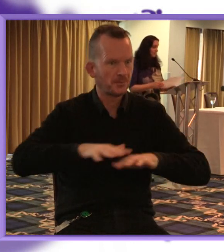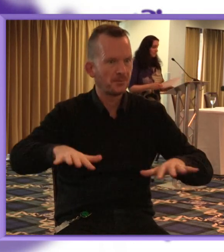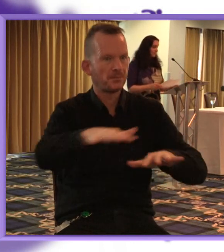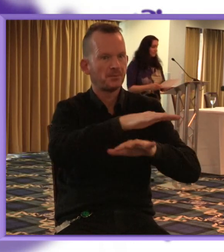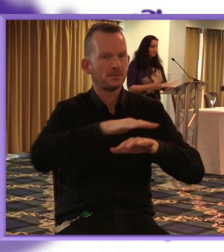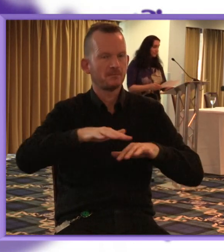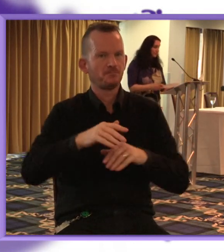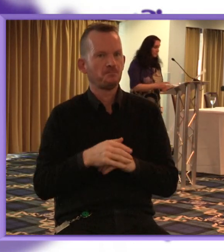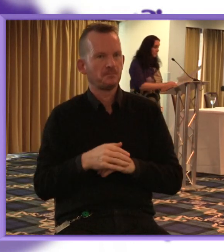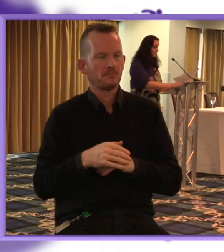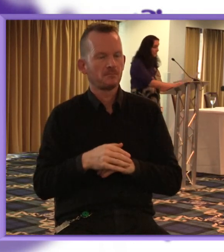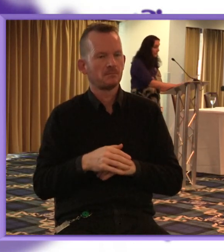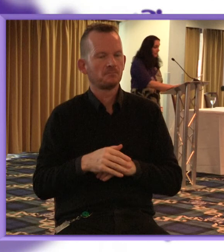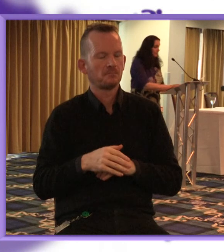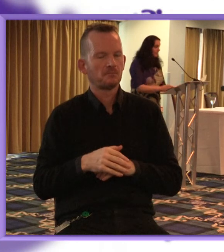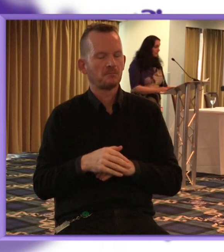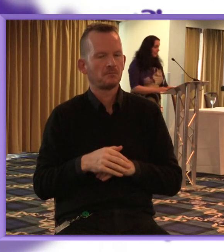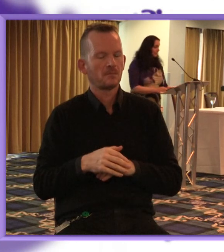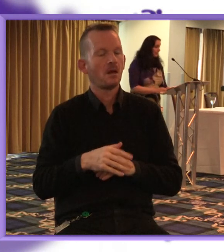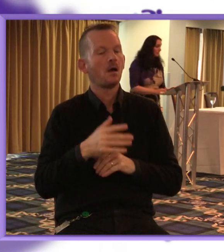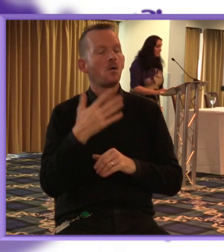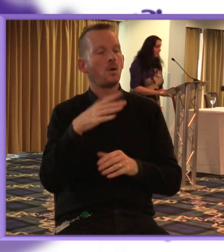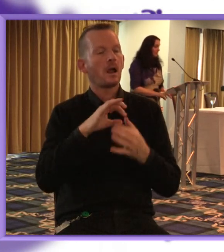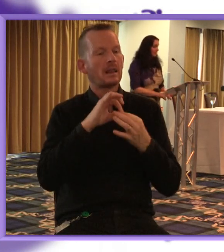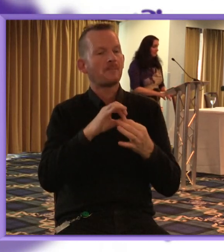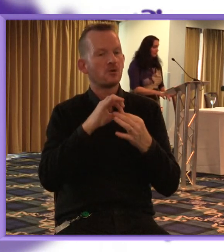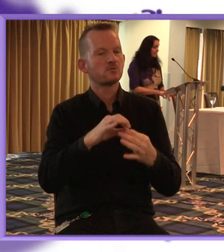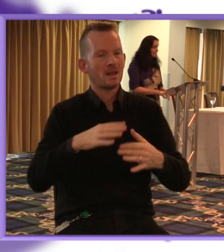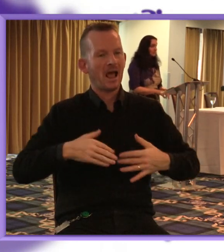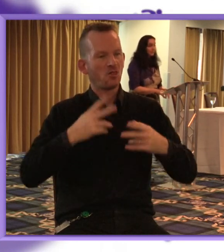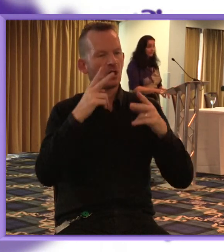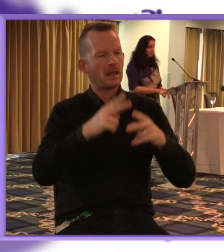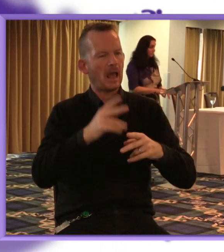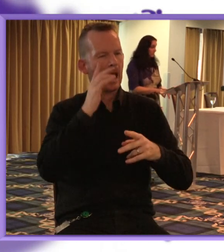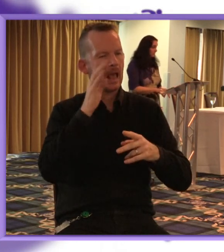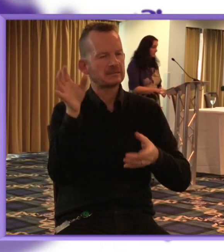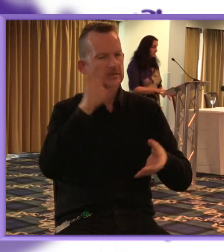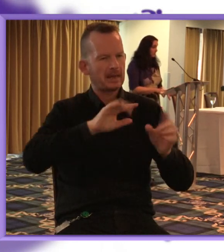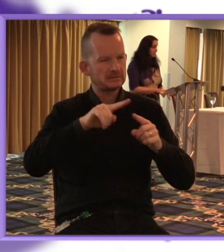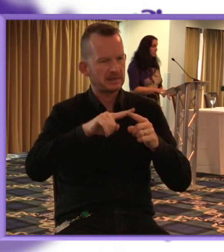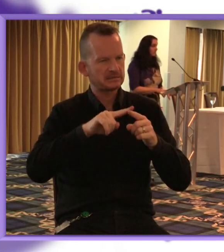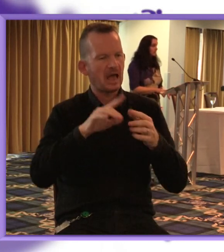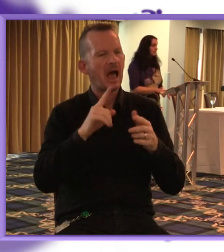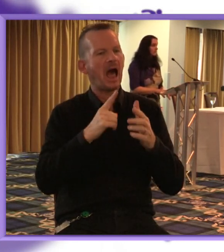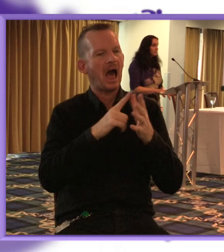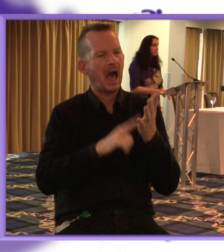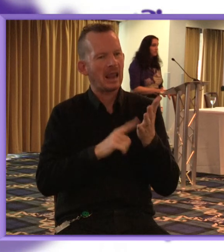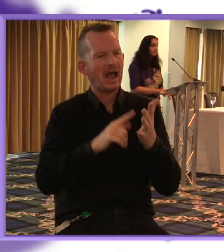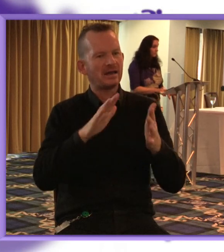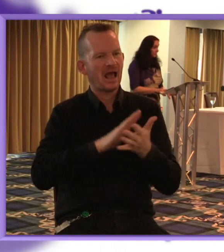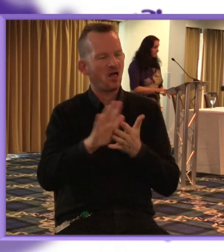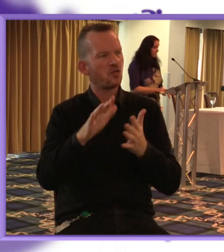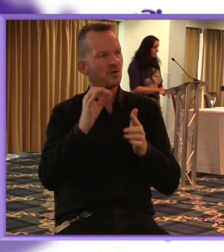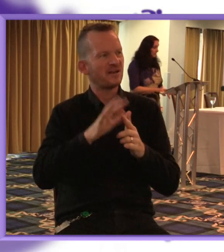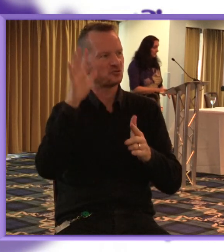parts that haven't been reached before. We've also collaborated with our healthcare scientists, allied health professions and pharmacy colleagues in the Centre for